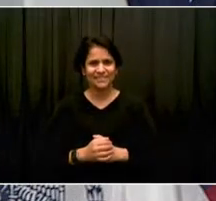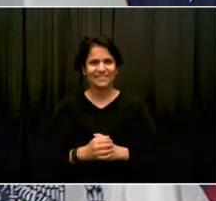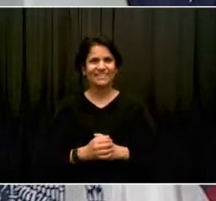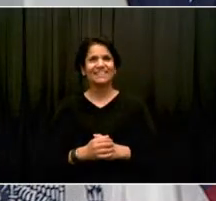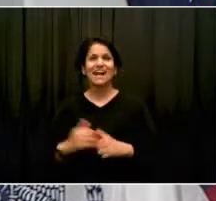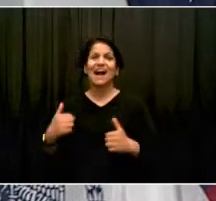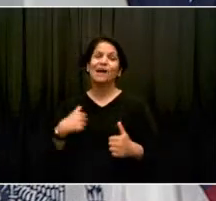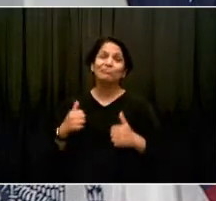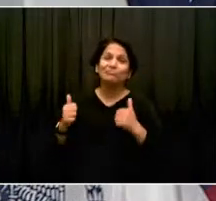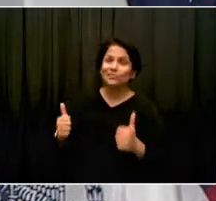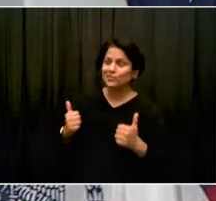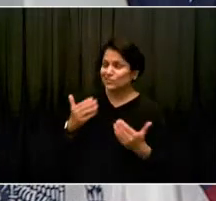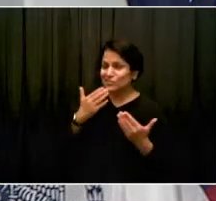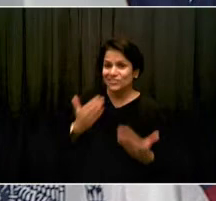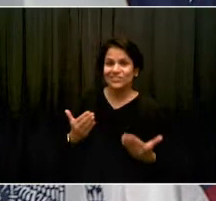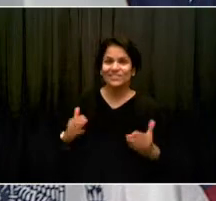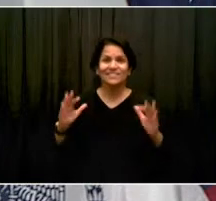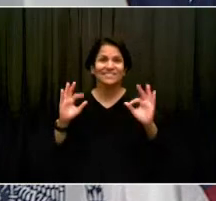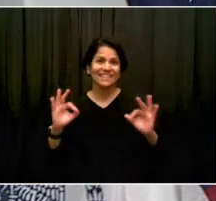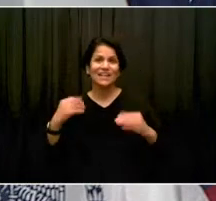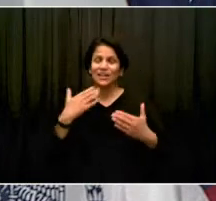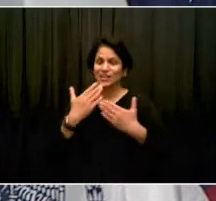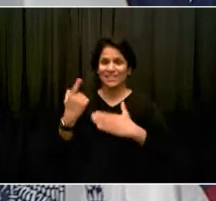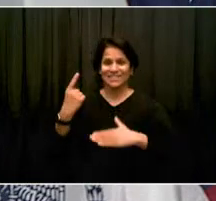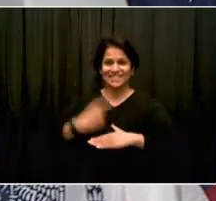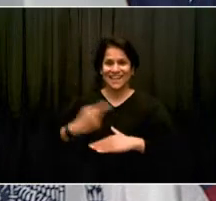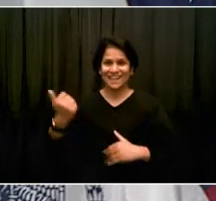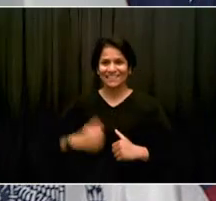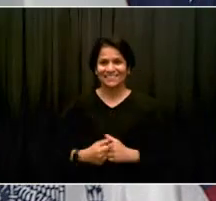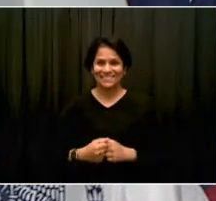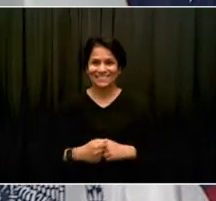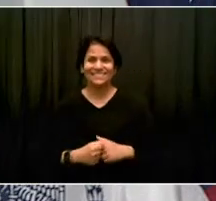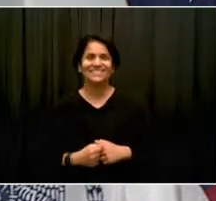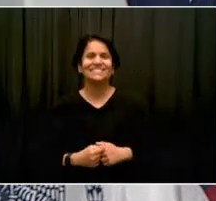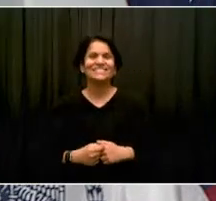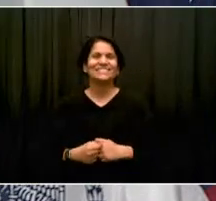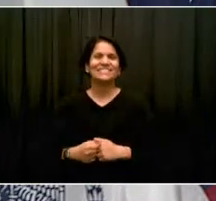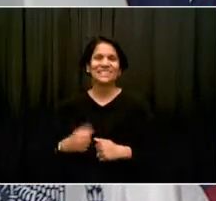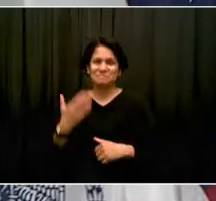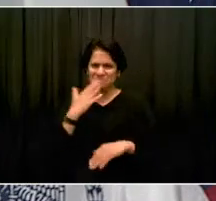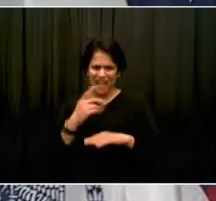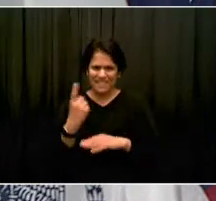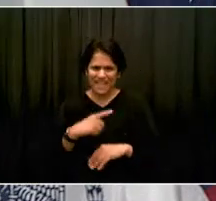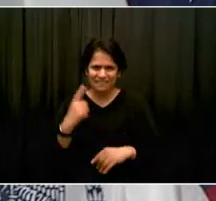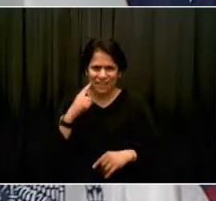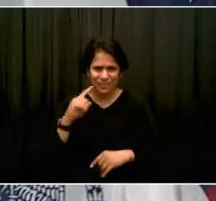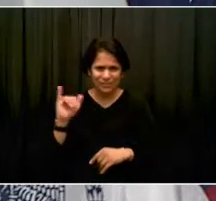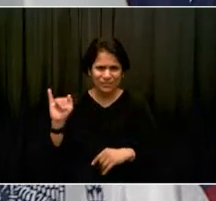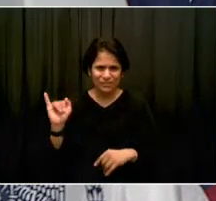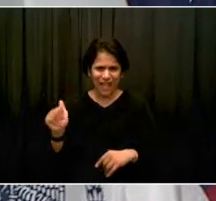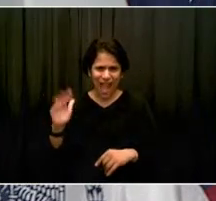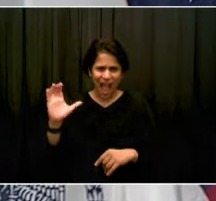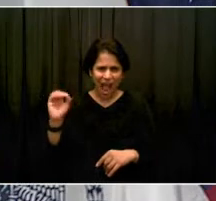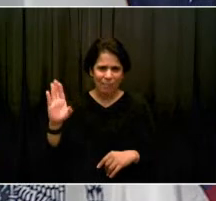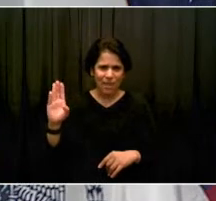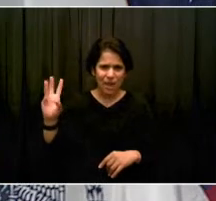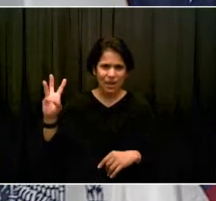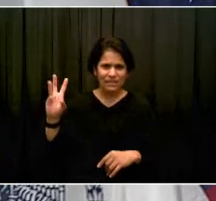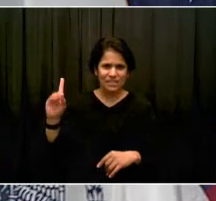me. How are you, Henry? Ouch. Ouch. It's true. It's not a good day for Jacob deGrom. It's a good day for